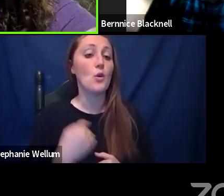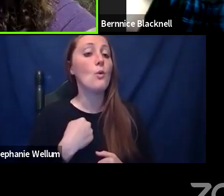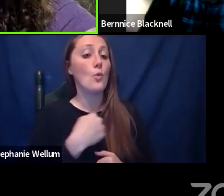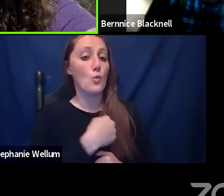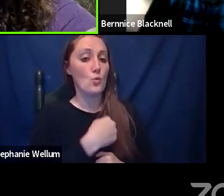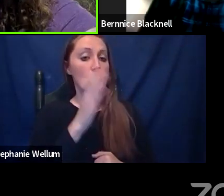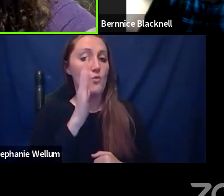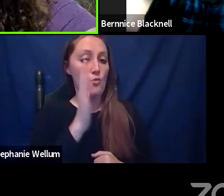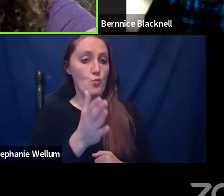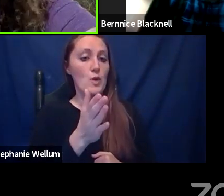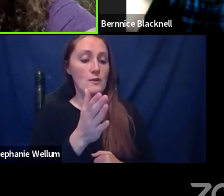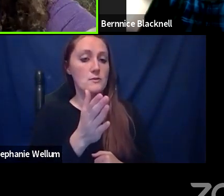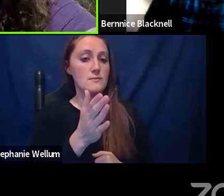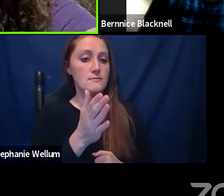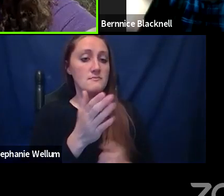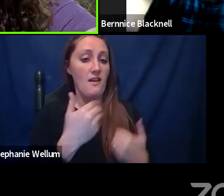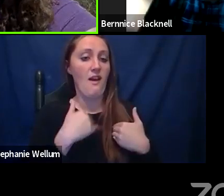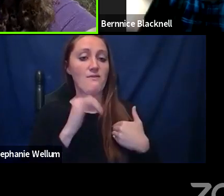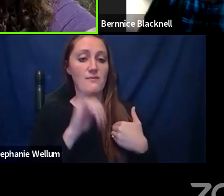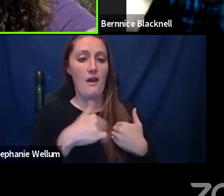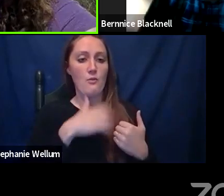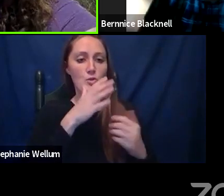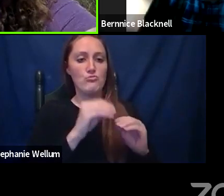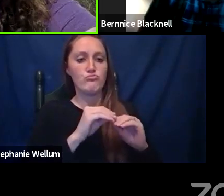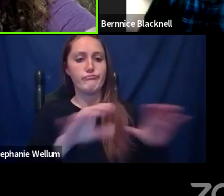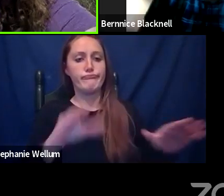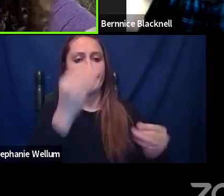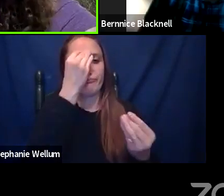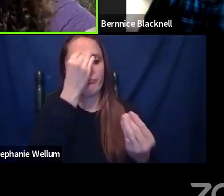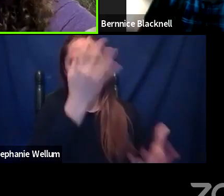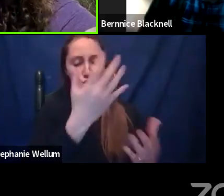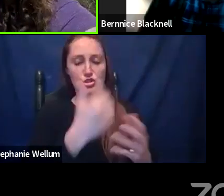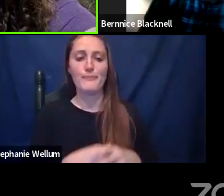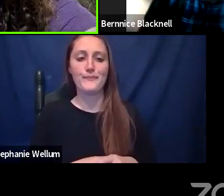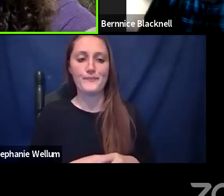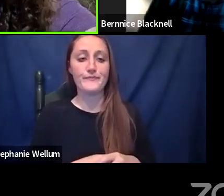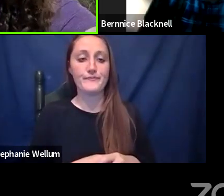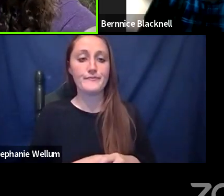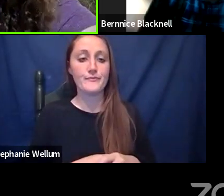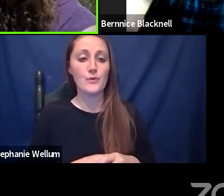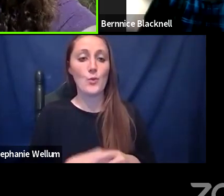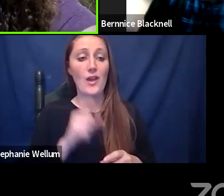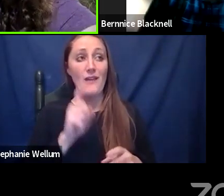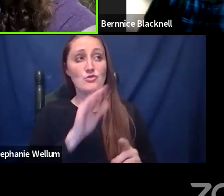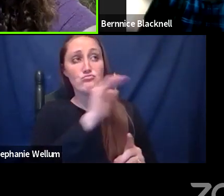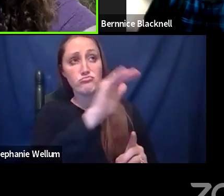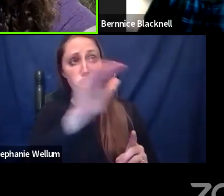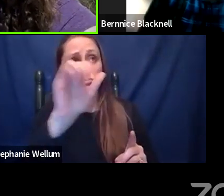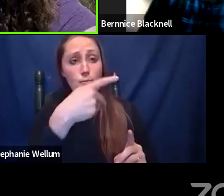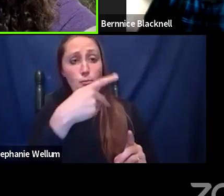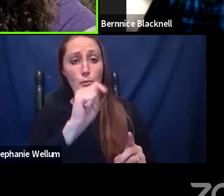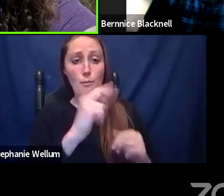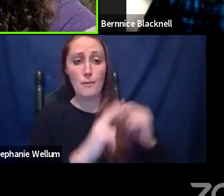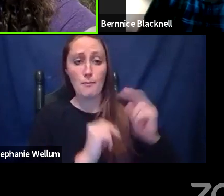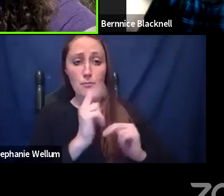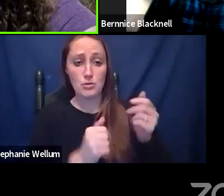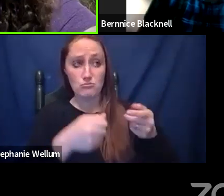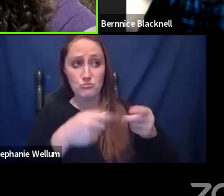that, and I'll distribute information about that. We had to get permission from the apartment building that owns that